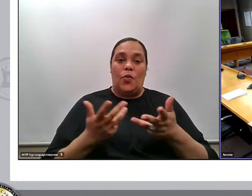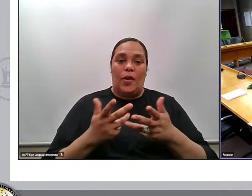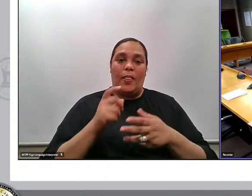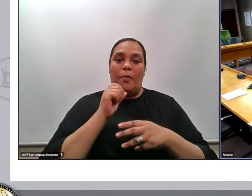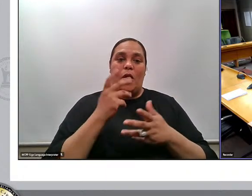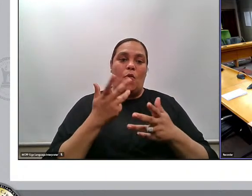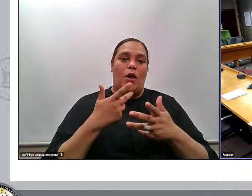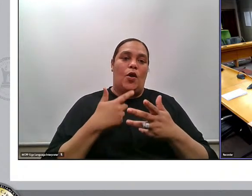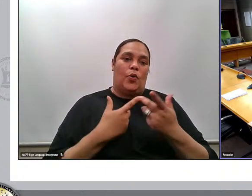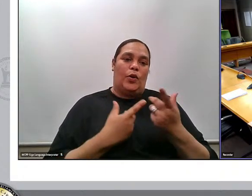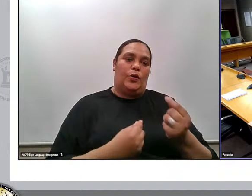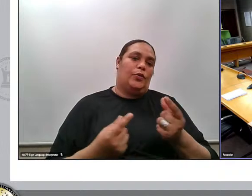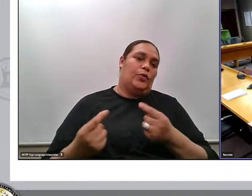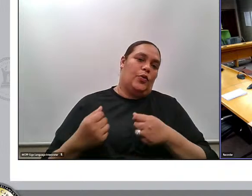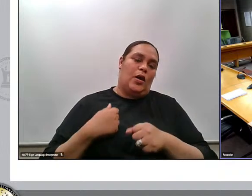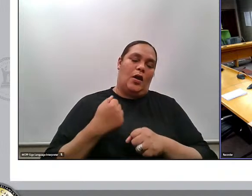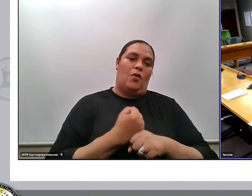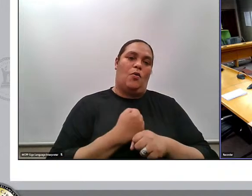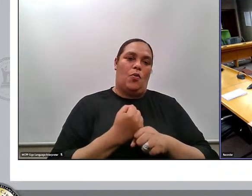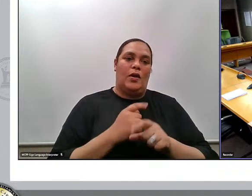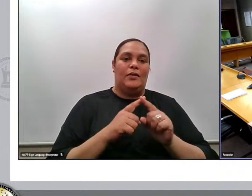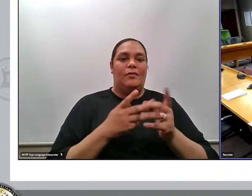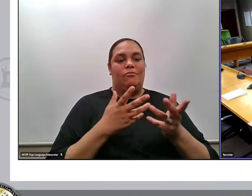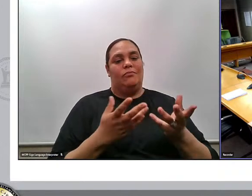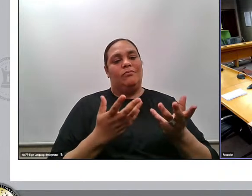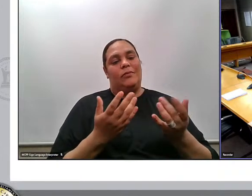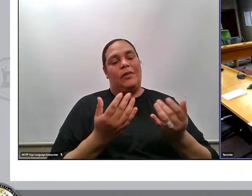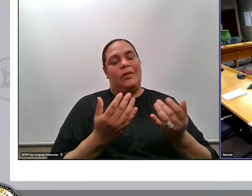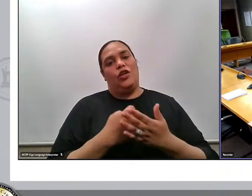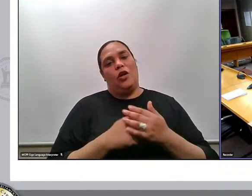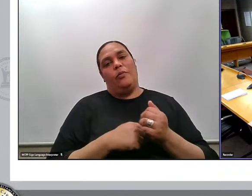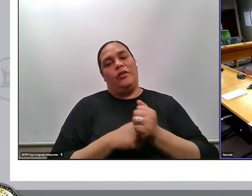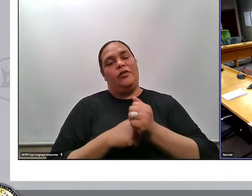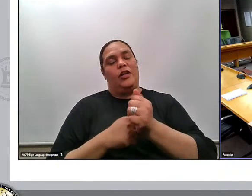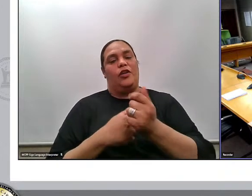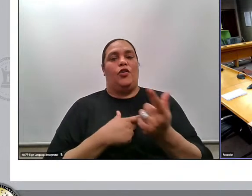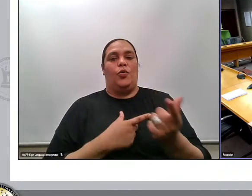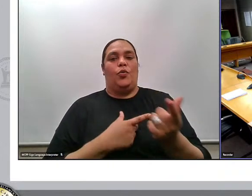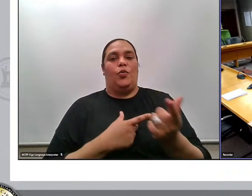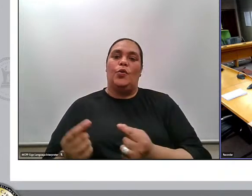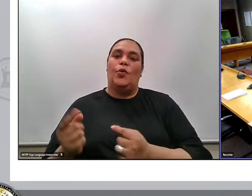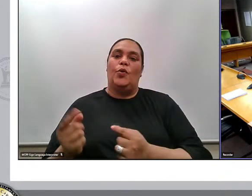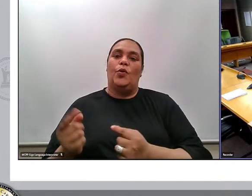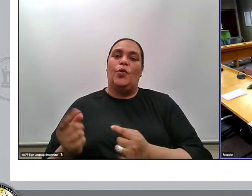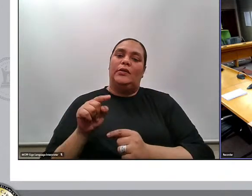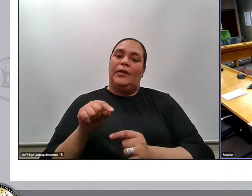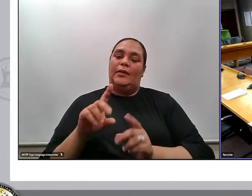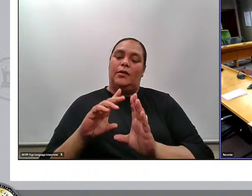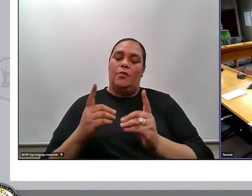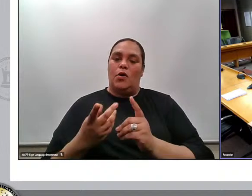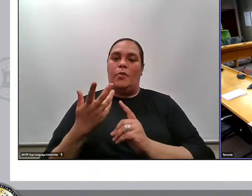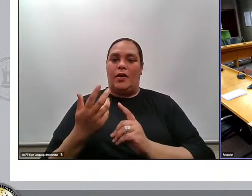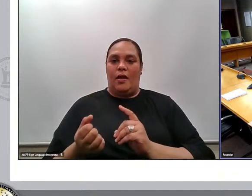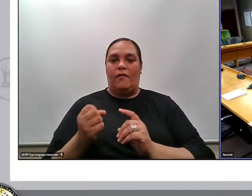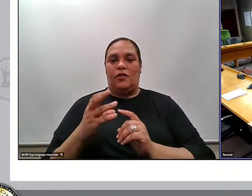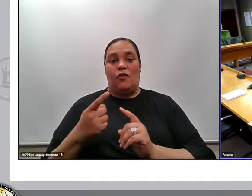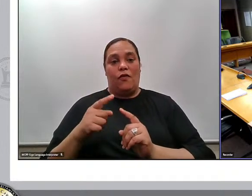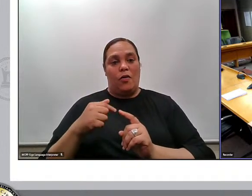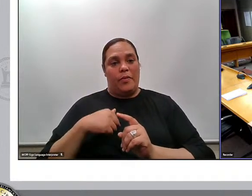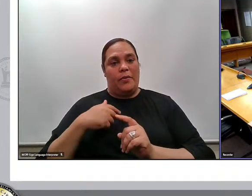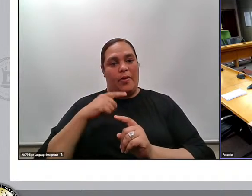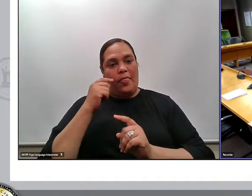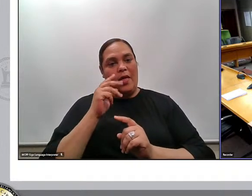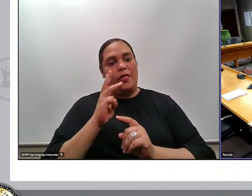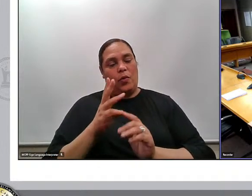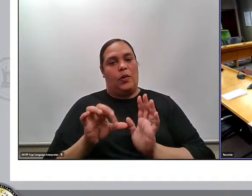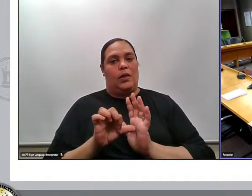we derive, the kind of economic strategy that the department has. So for me, I think it would be